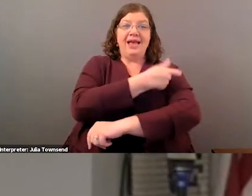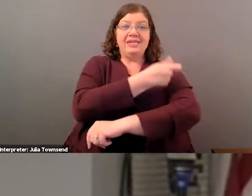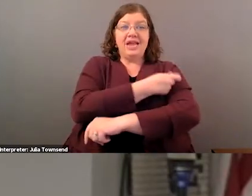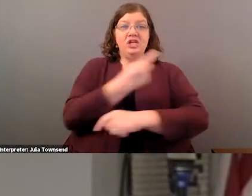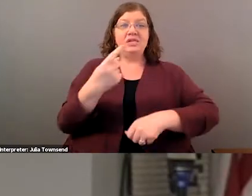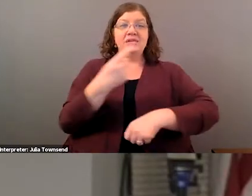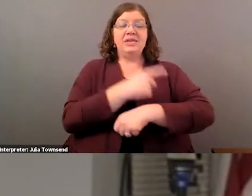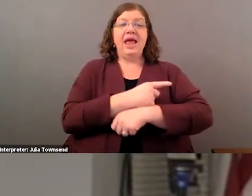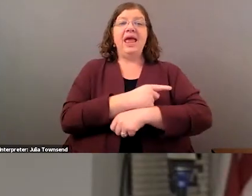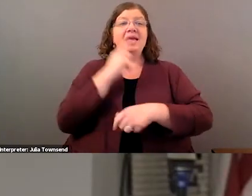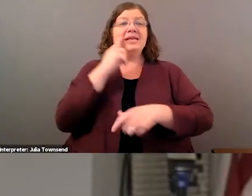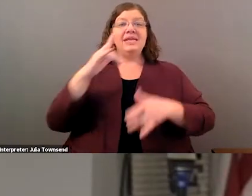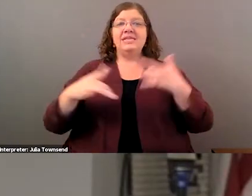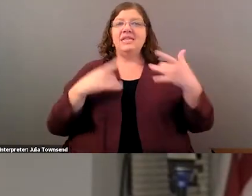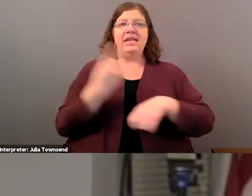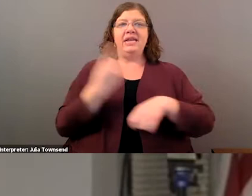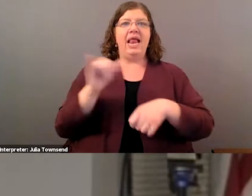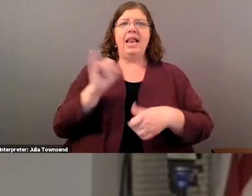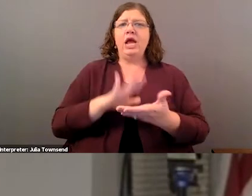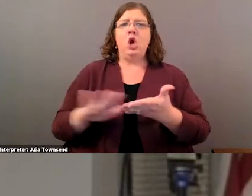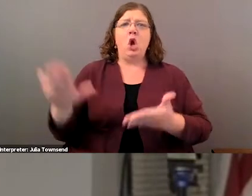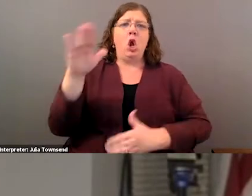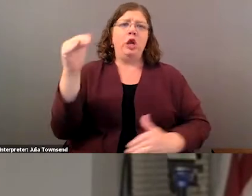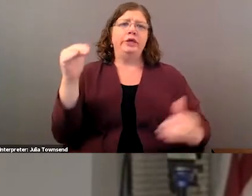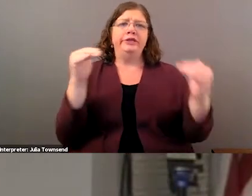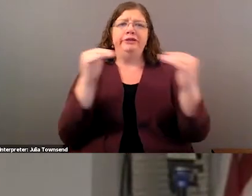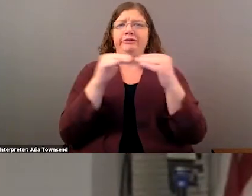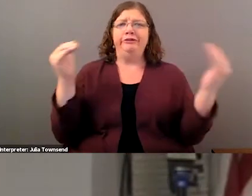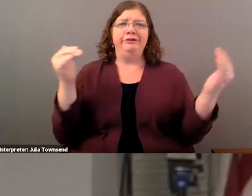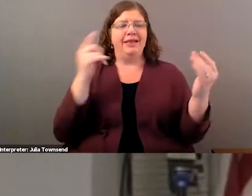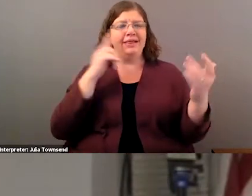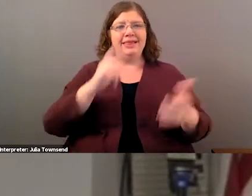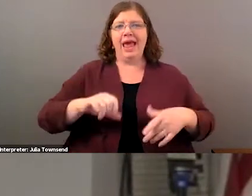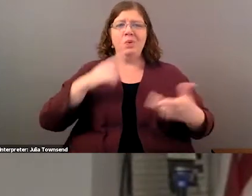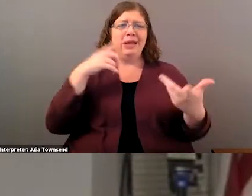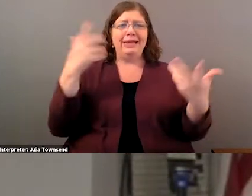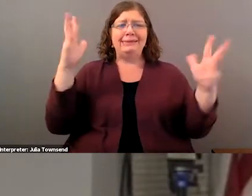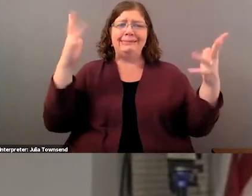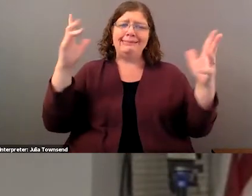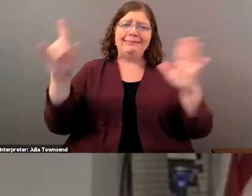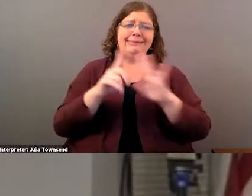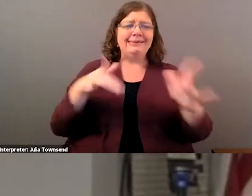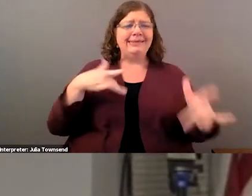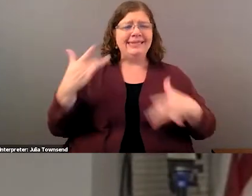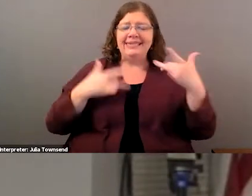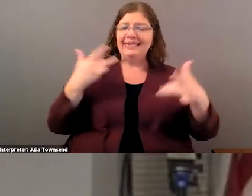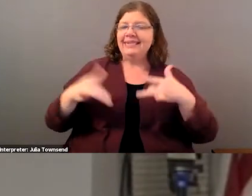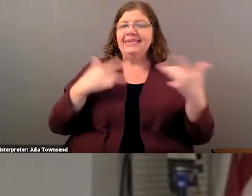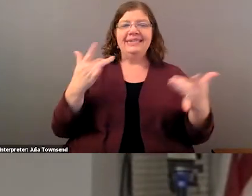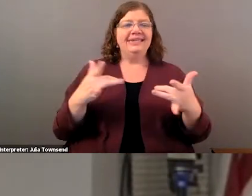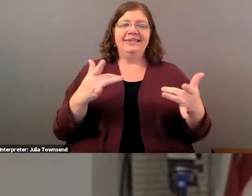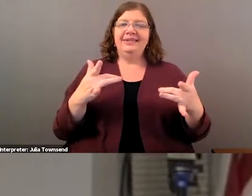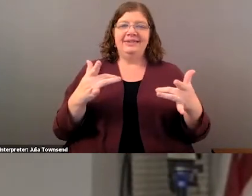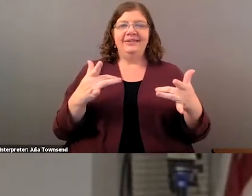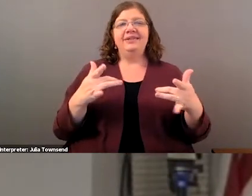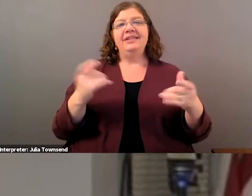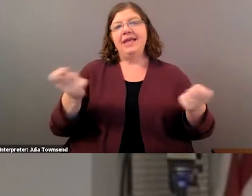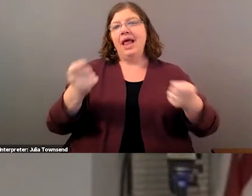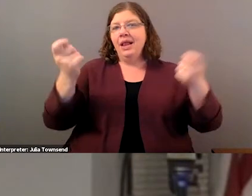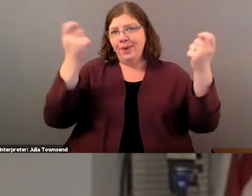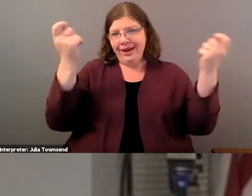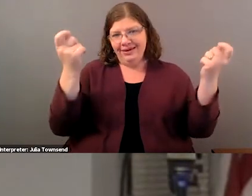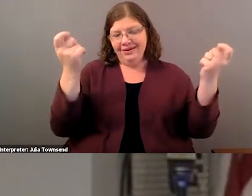68, as signing day like college. It needs to be that, bringing up that level of enthusiasm with regards to that. And also,